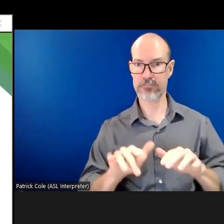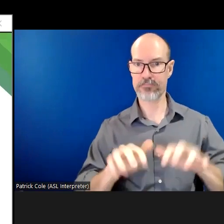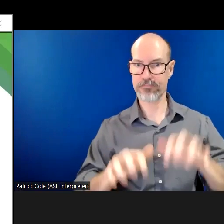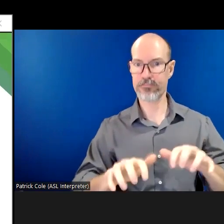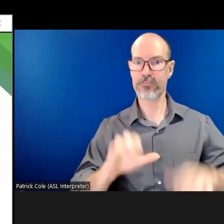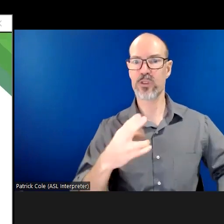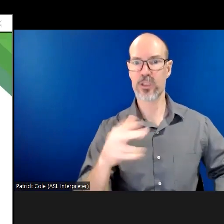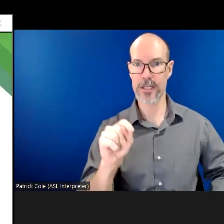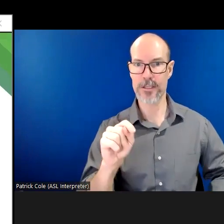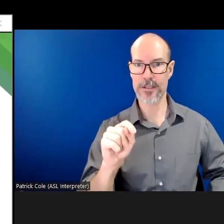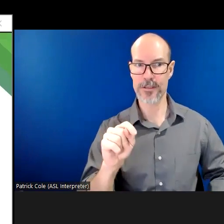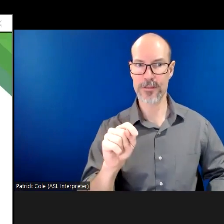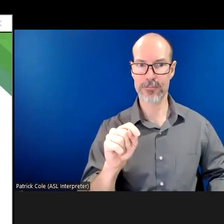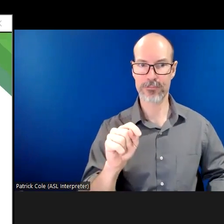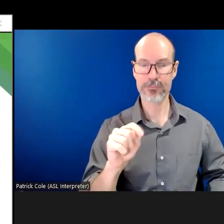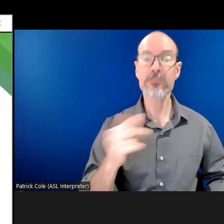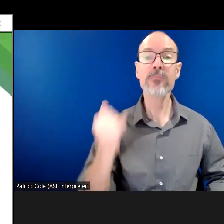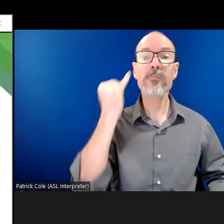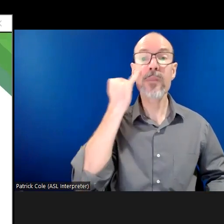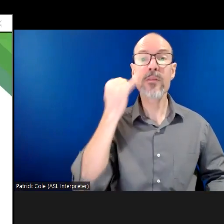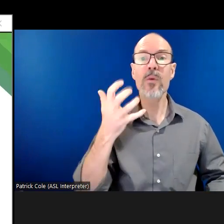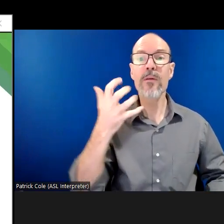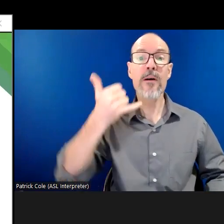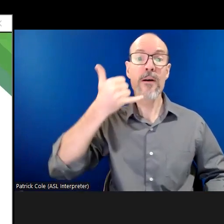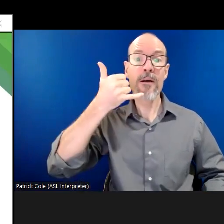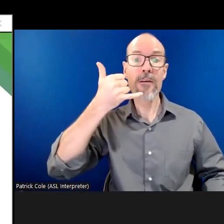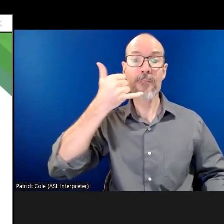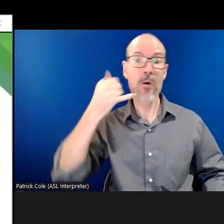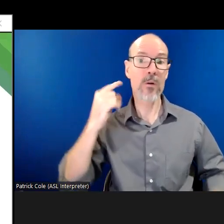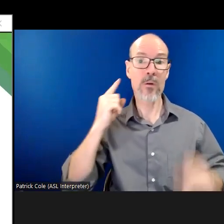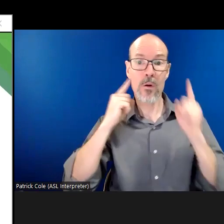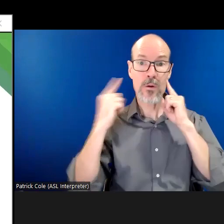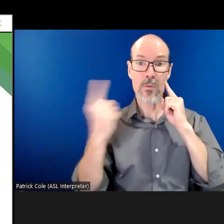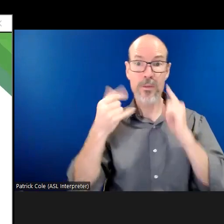option, select switch to phone audio, and follow the instructions provided.